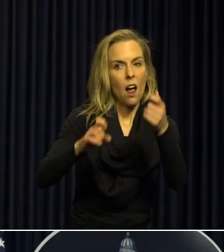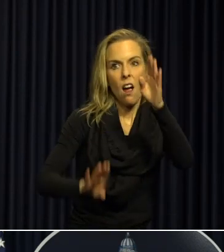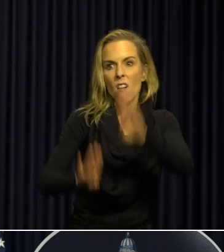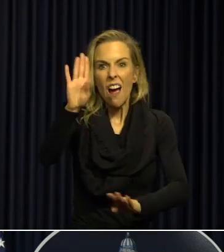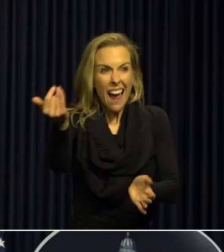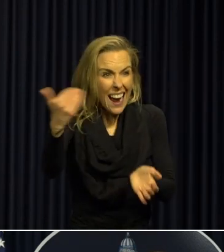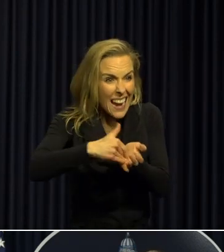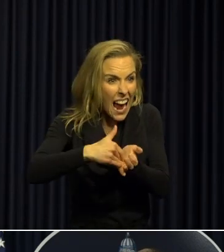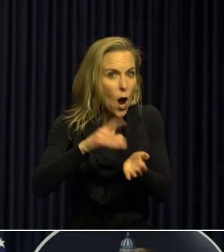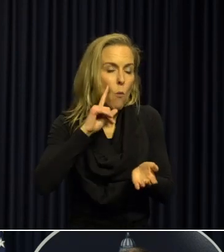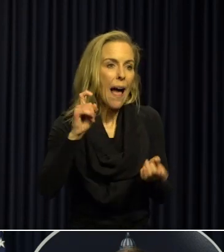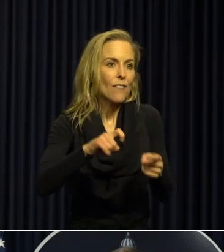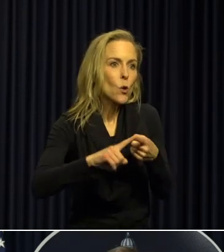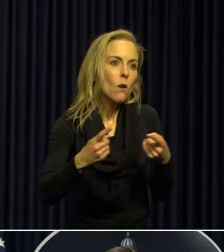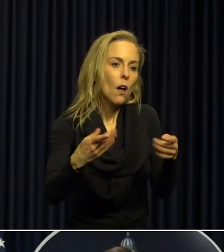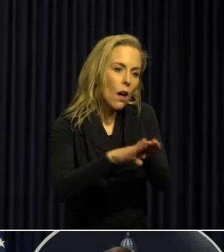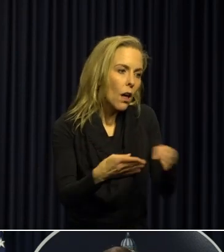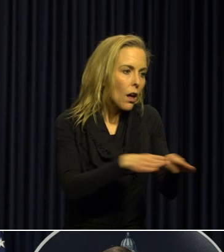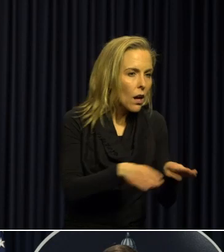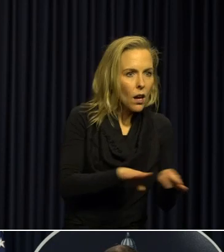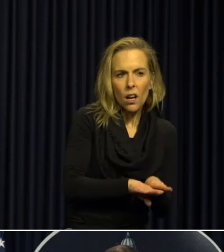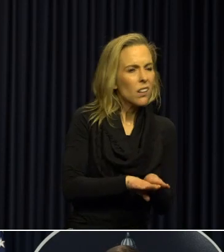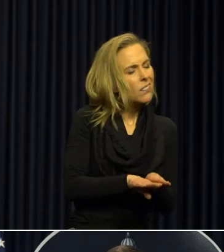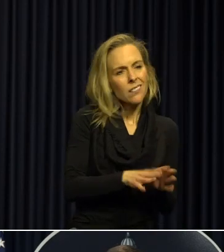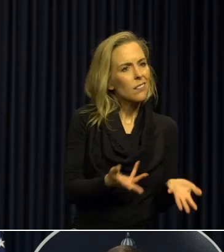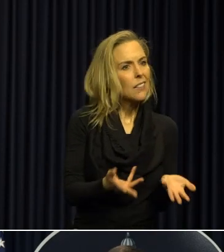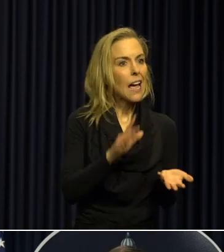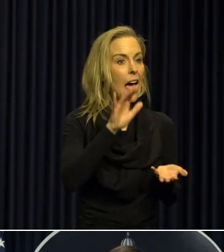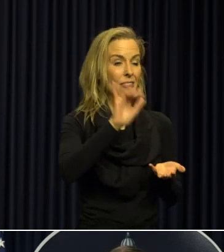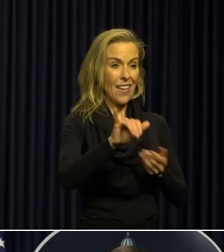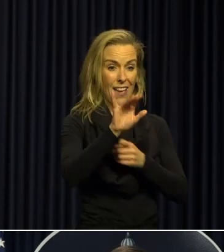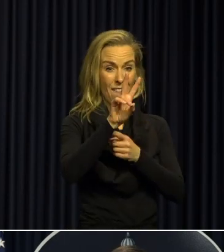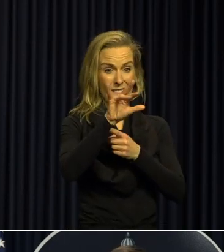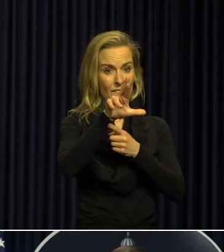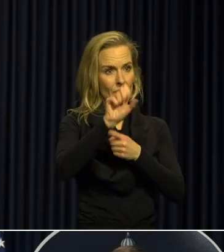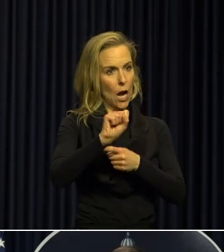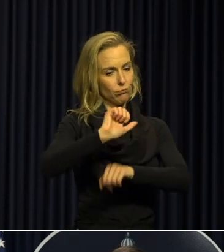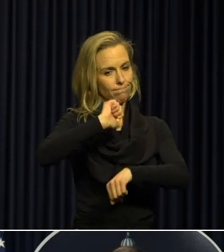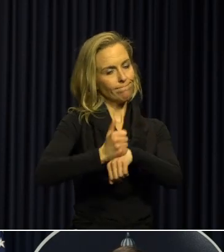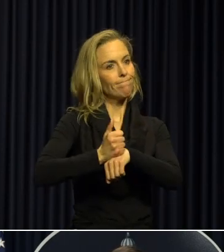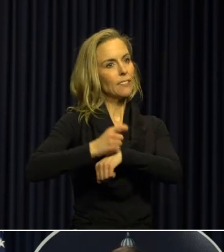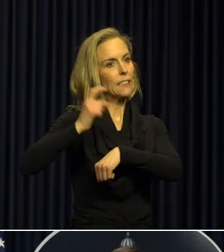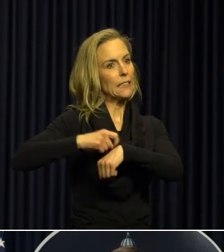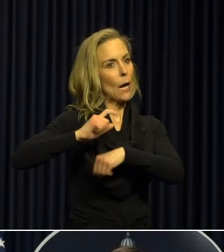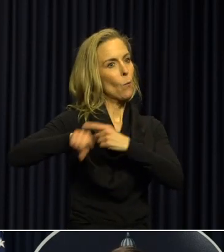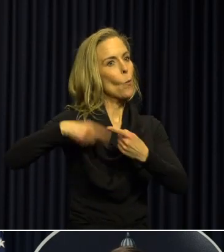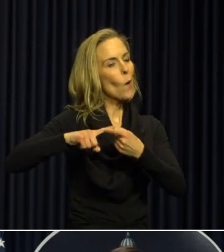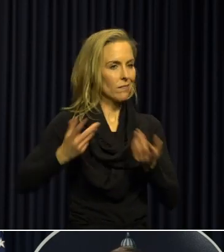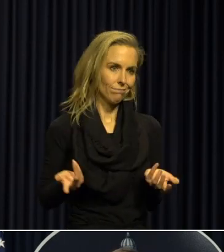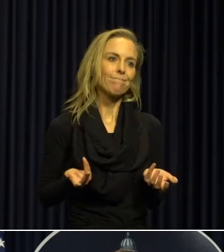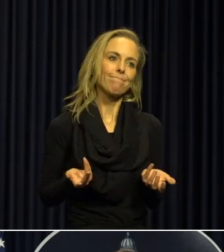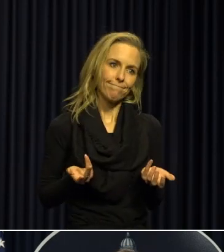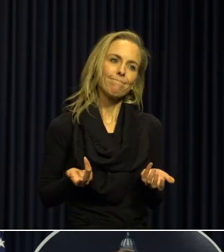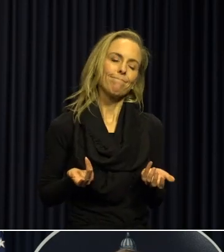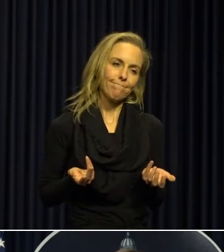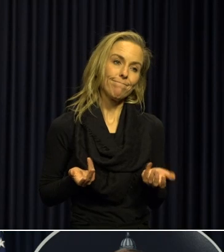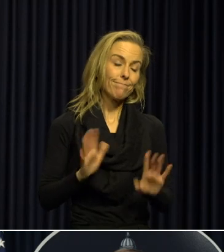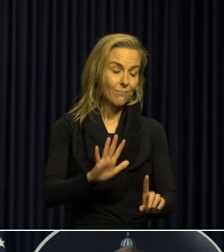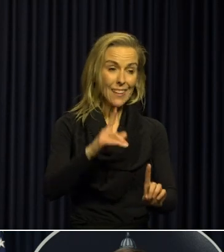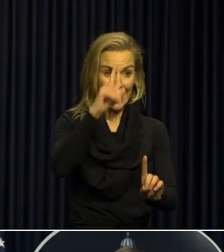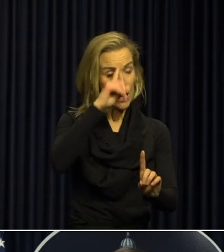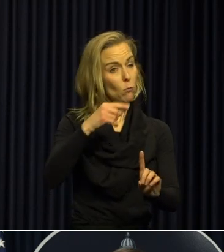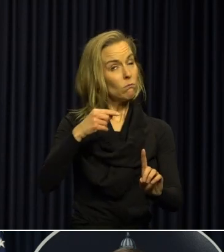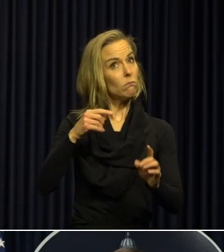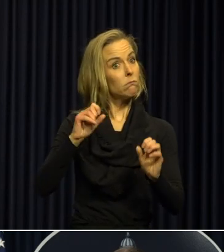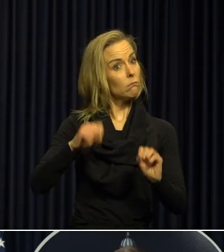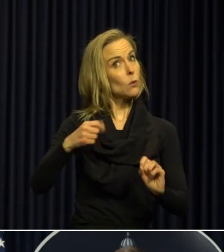works. And I know we're anxious, but let's admit that the virus sets the timing. It does. And while I think we are